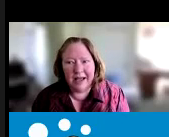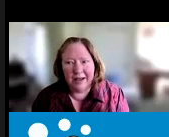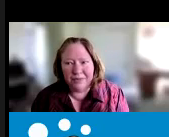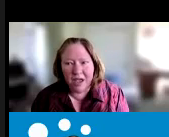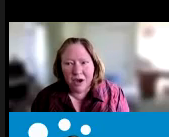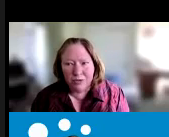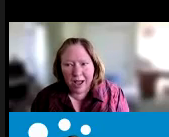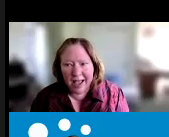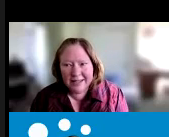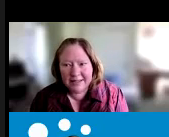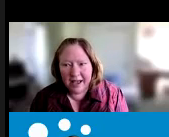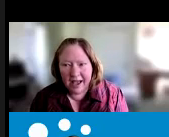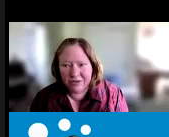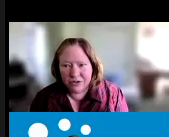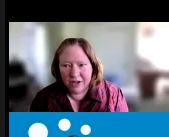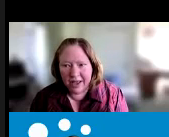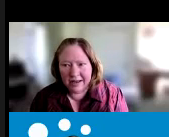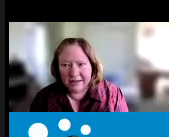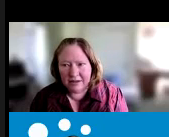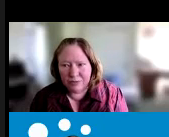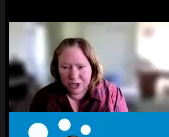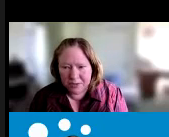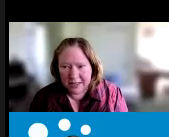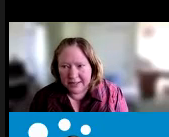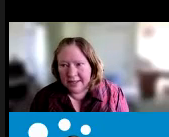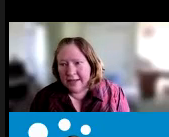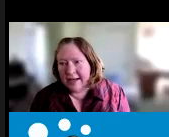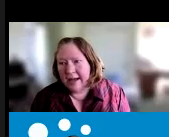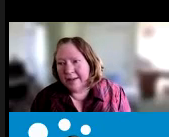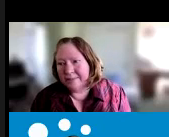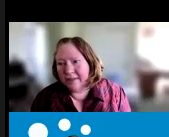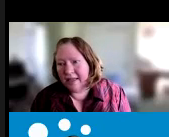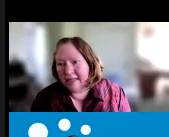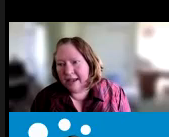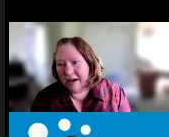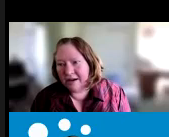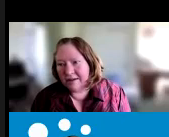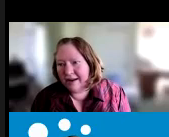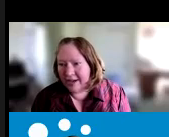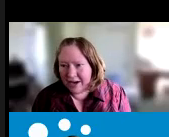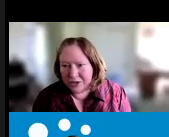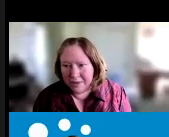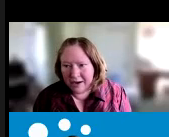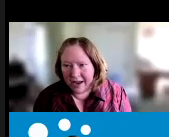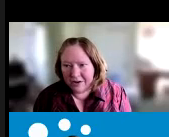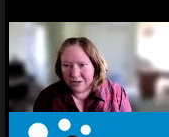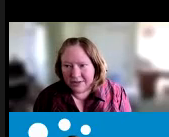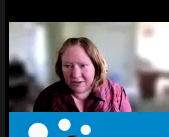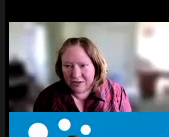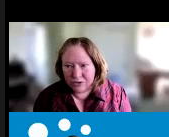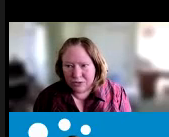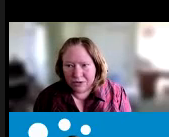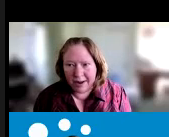is RISE in Richmond. They are kind of a national model now in